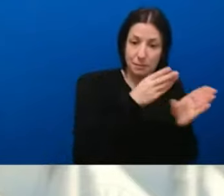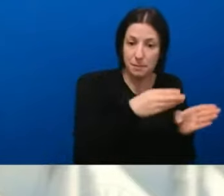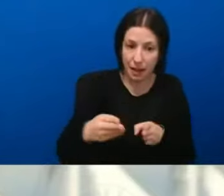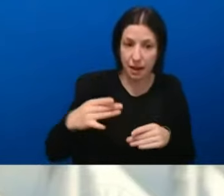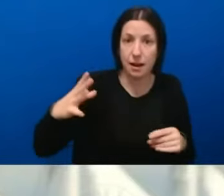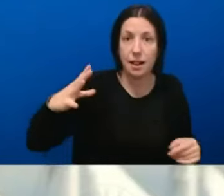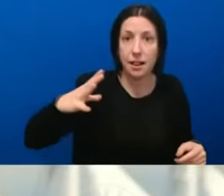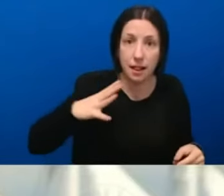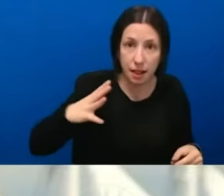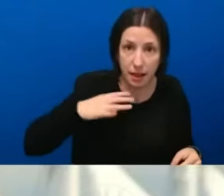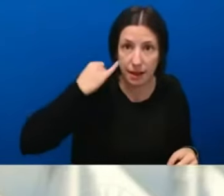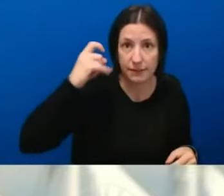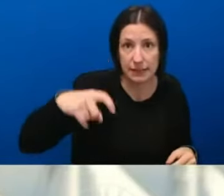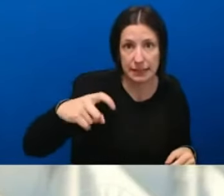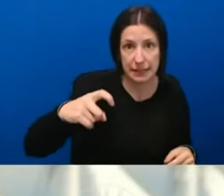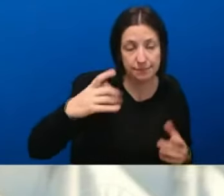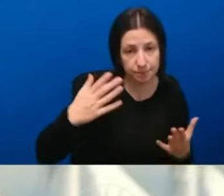are developed. So,